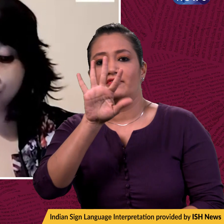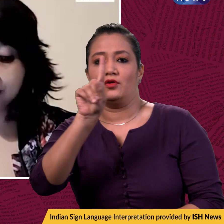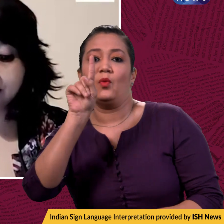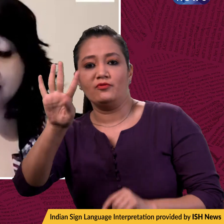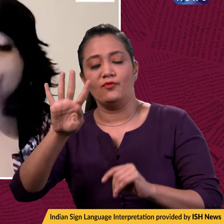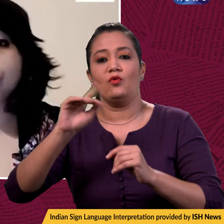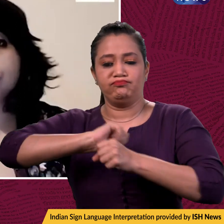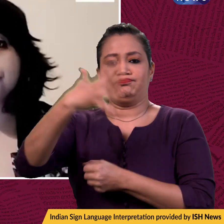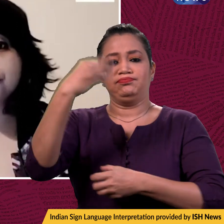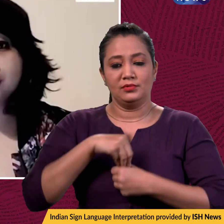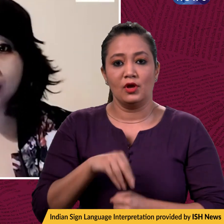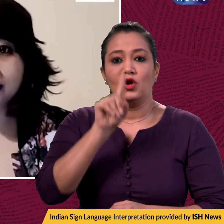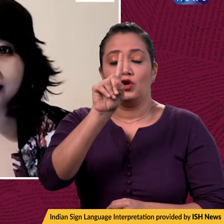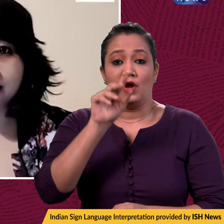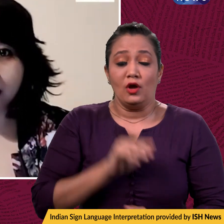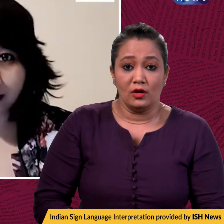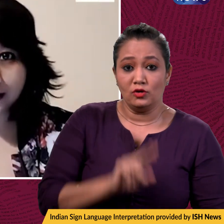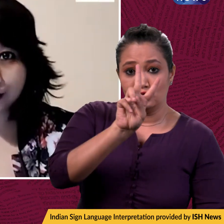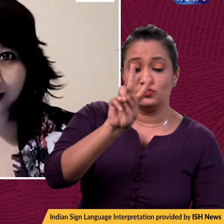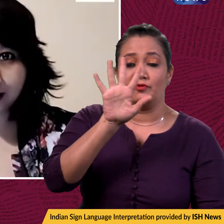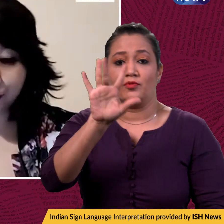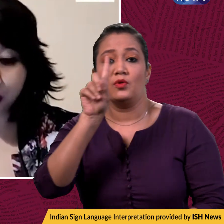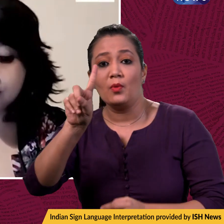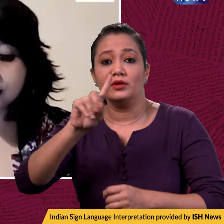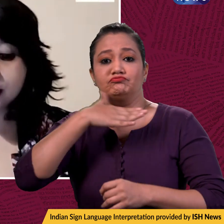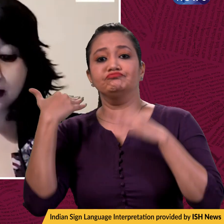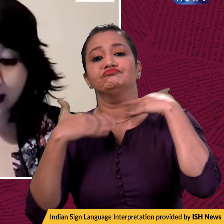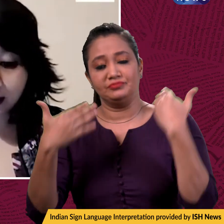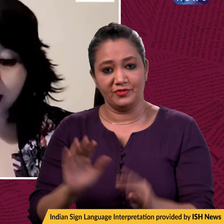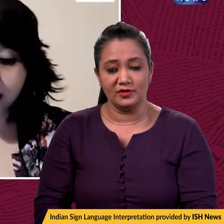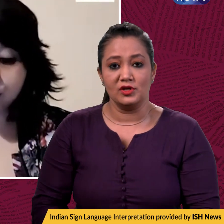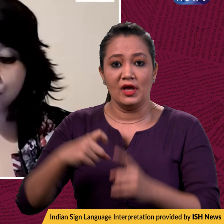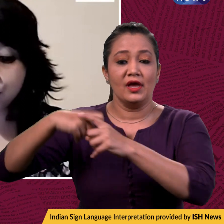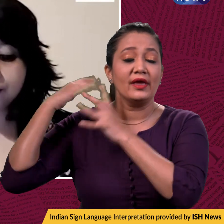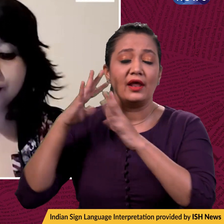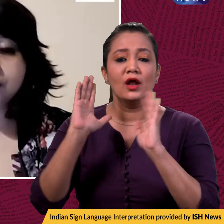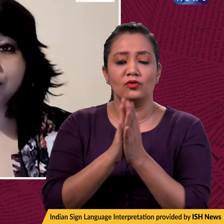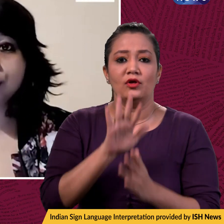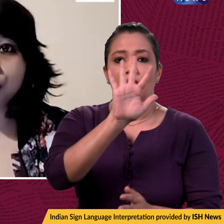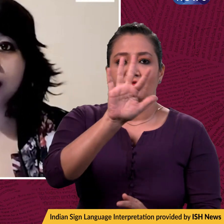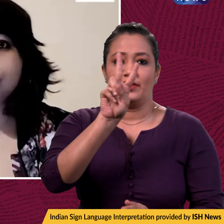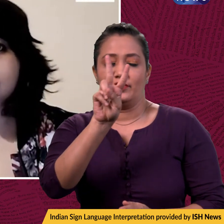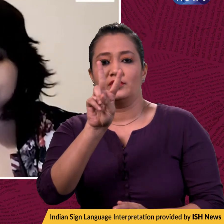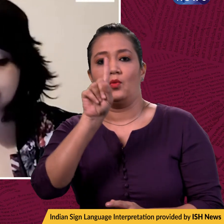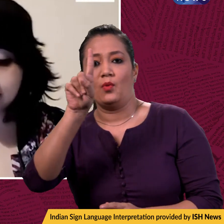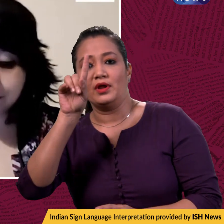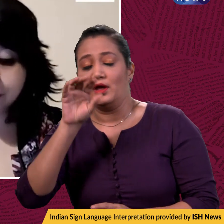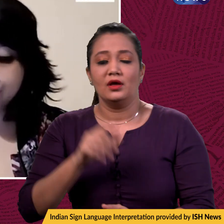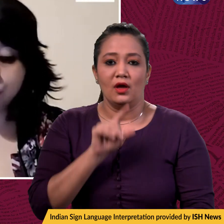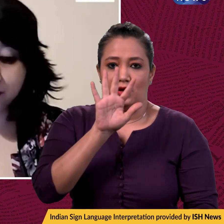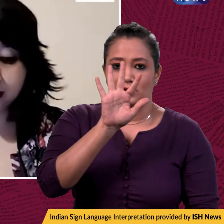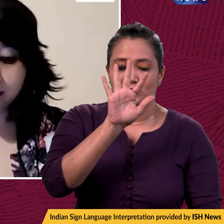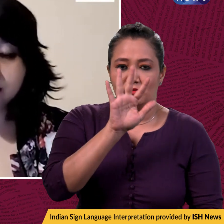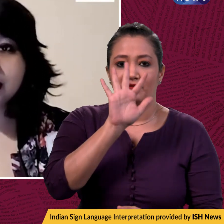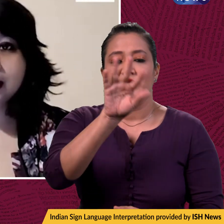12,514 new COVID cases and 251 deaths in the last 24 hours. Kerala has reported 5,297